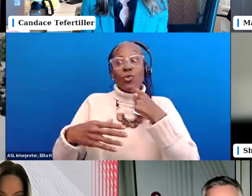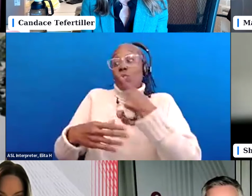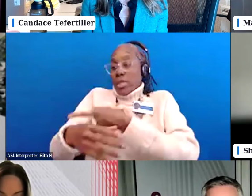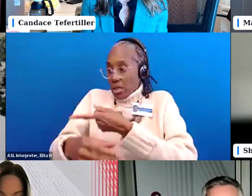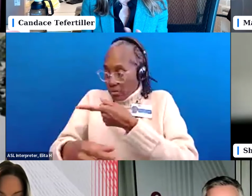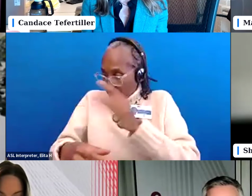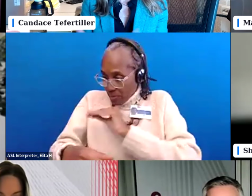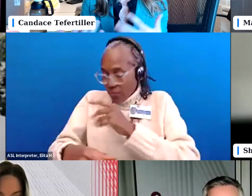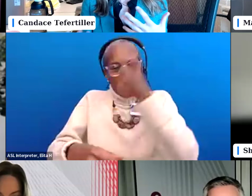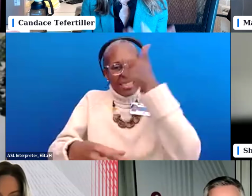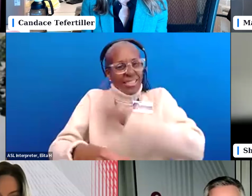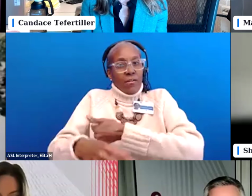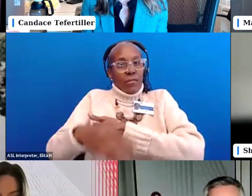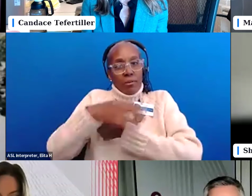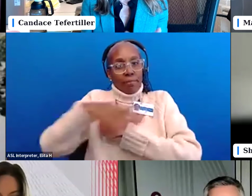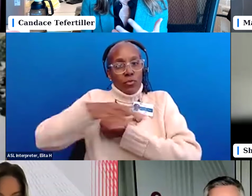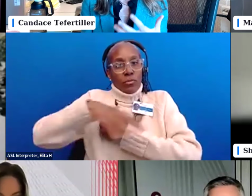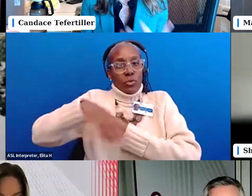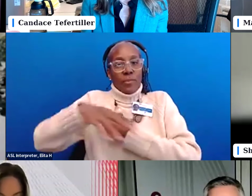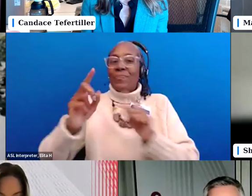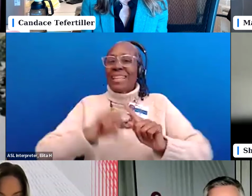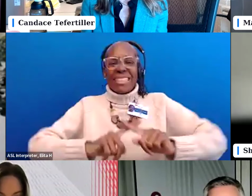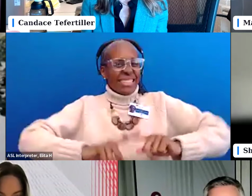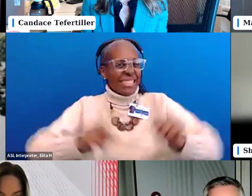move. And that's a very different